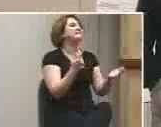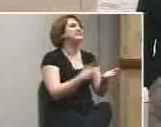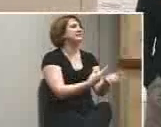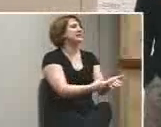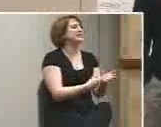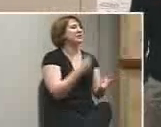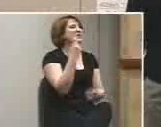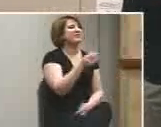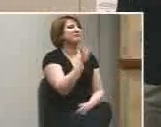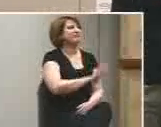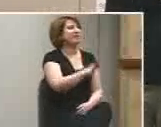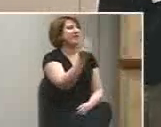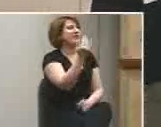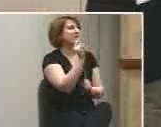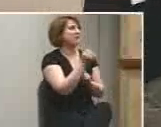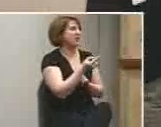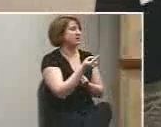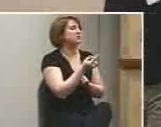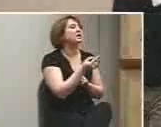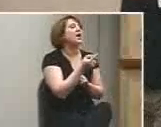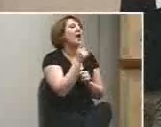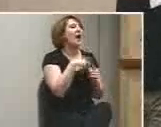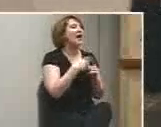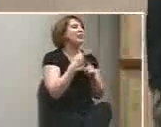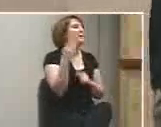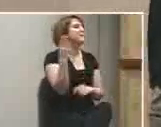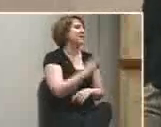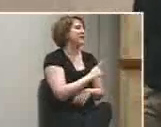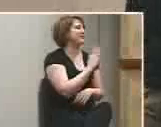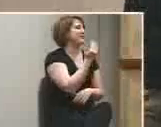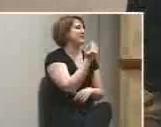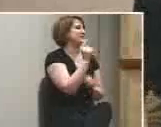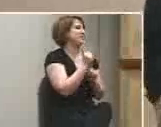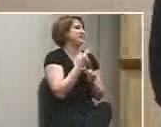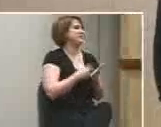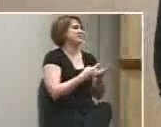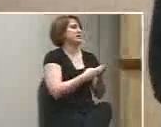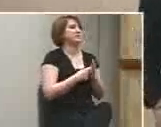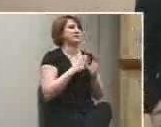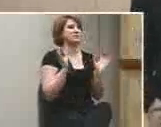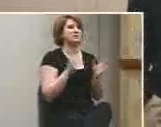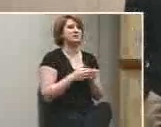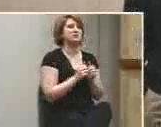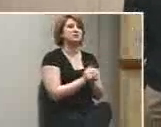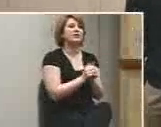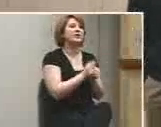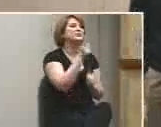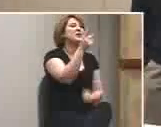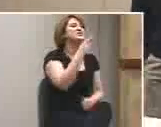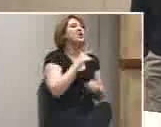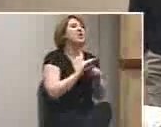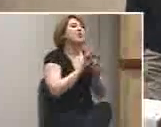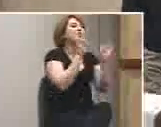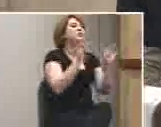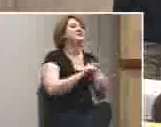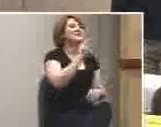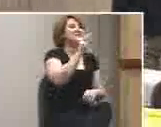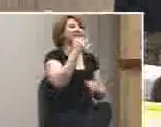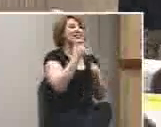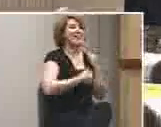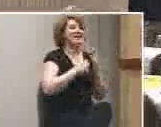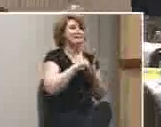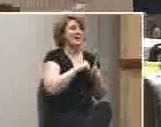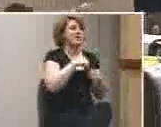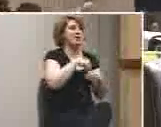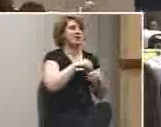give you about 15 minutes, and then we're going to come back and spend about 15 minutes talking about it. The form is the second to last page of the packet.